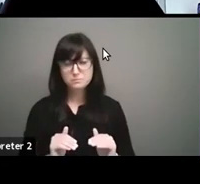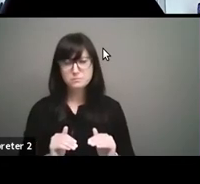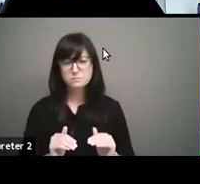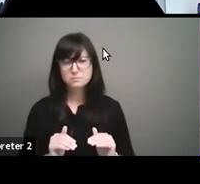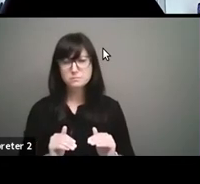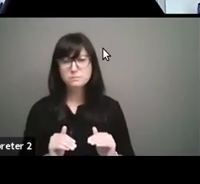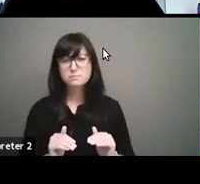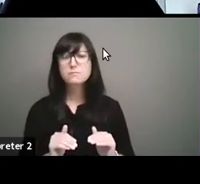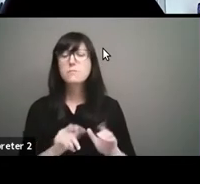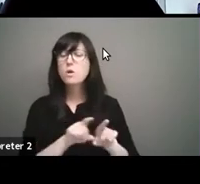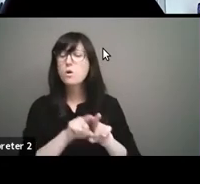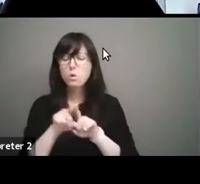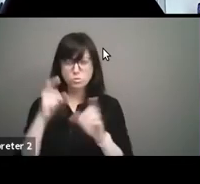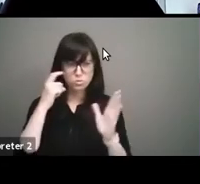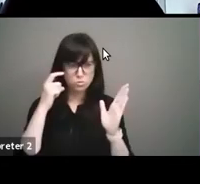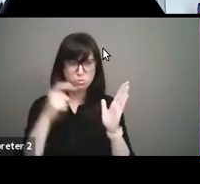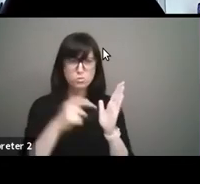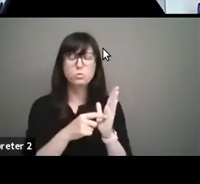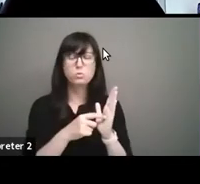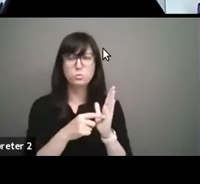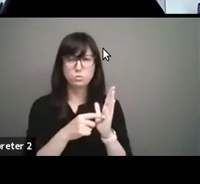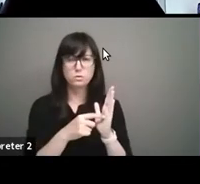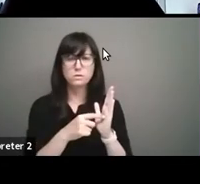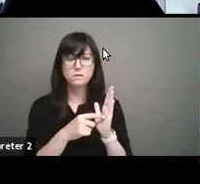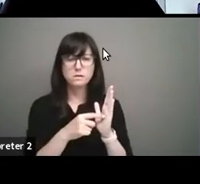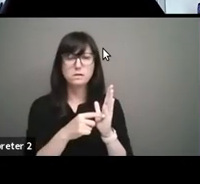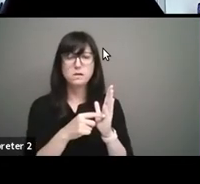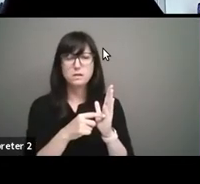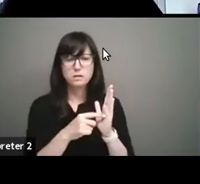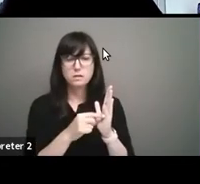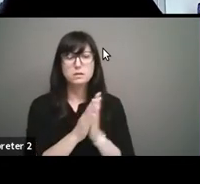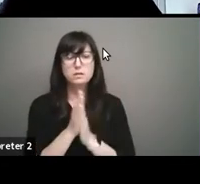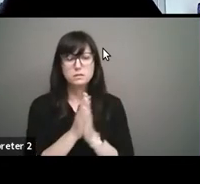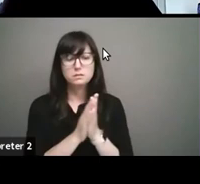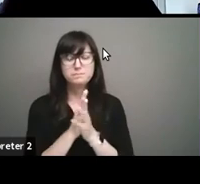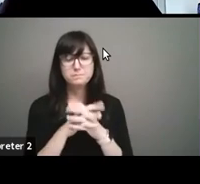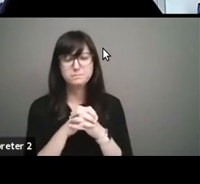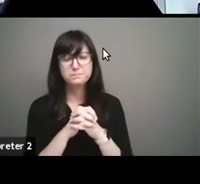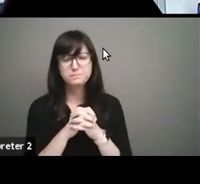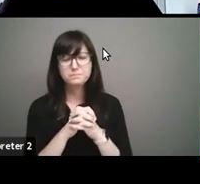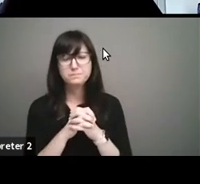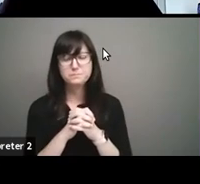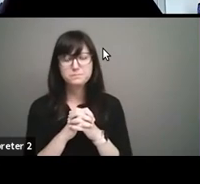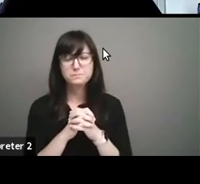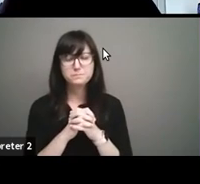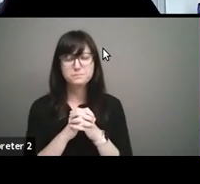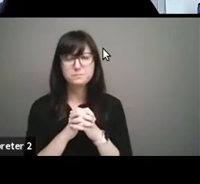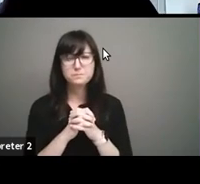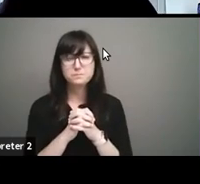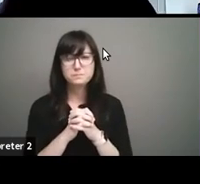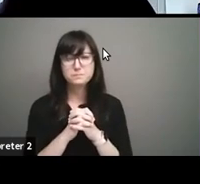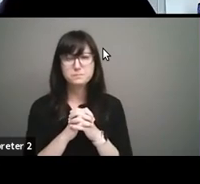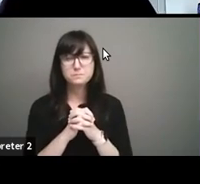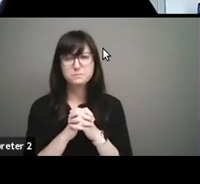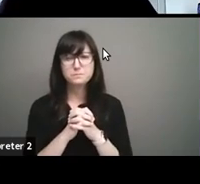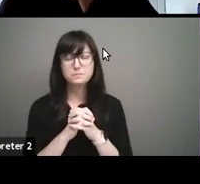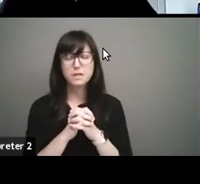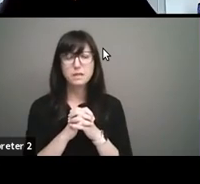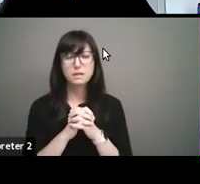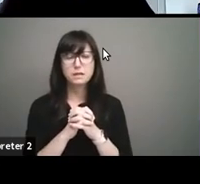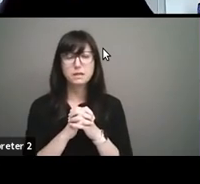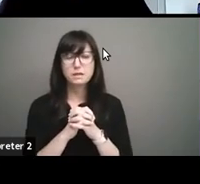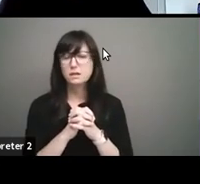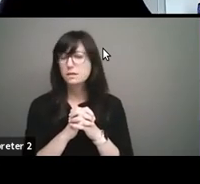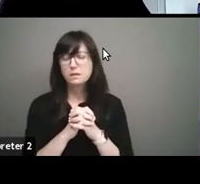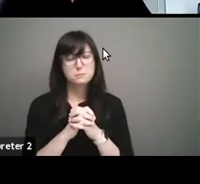to acknowledge that creating or understanding that safe, like there's not